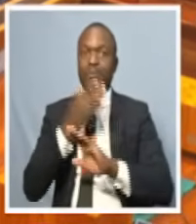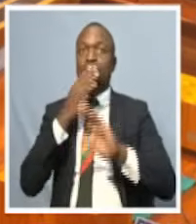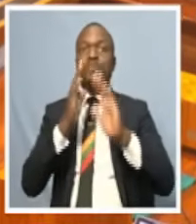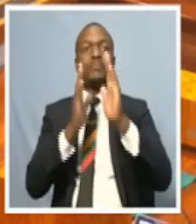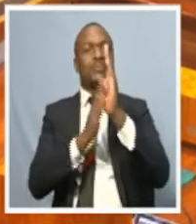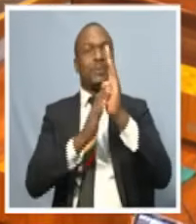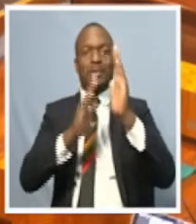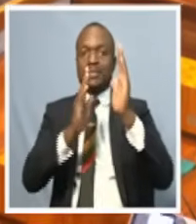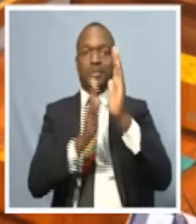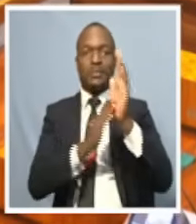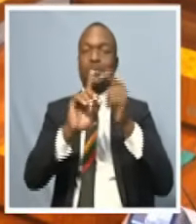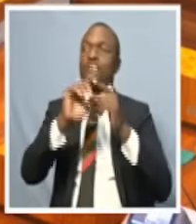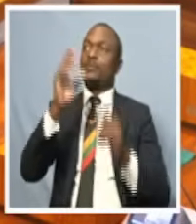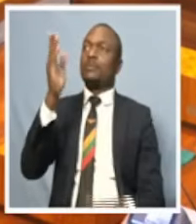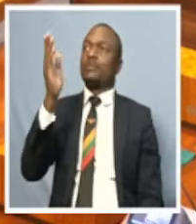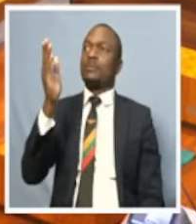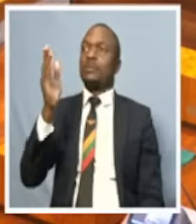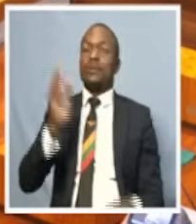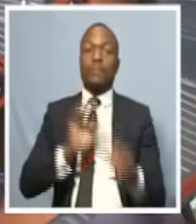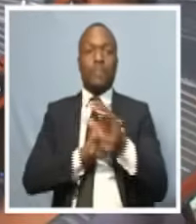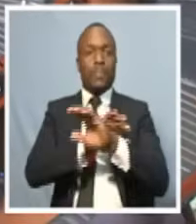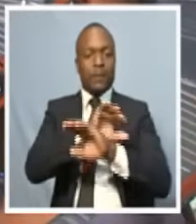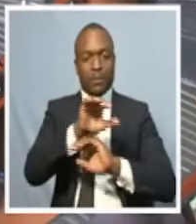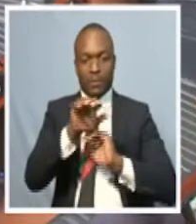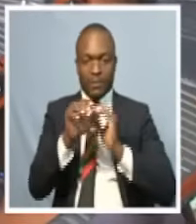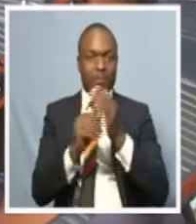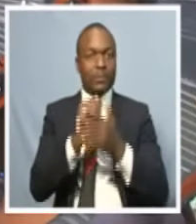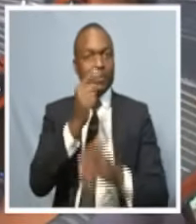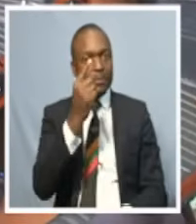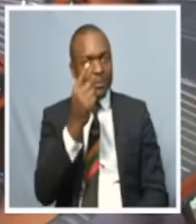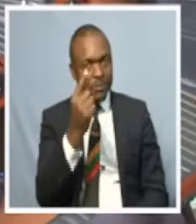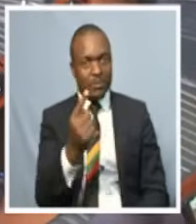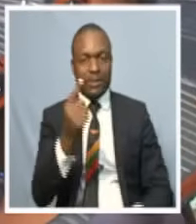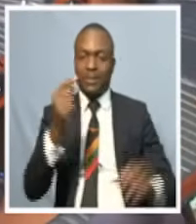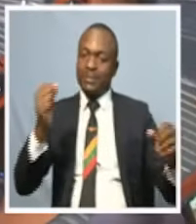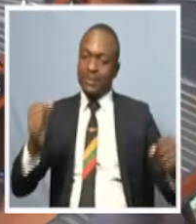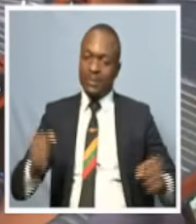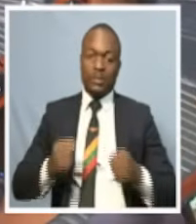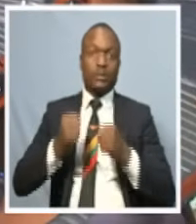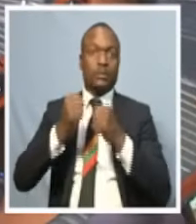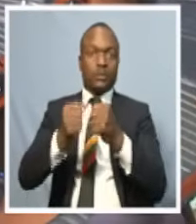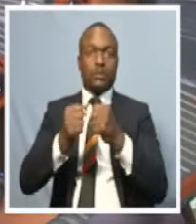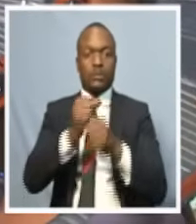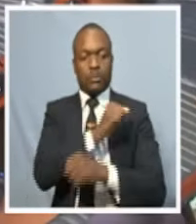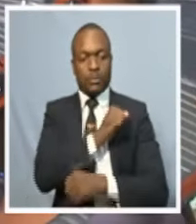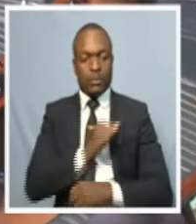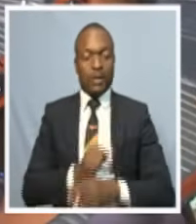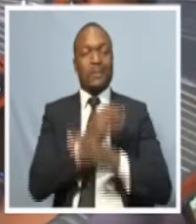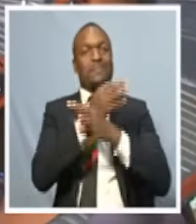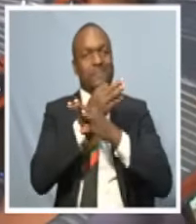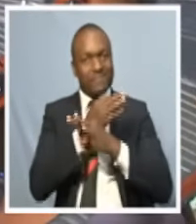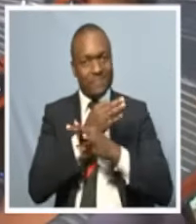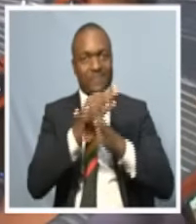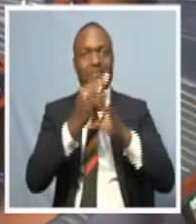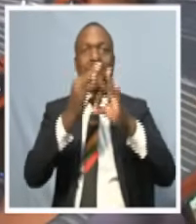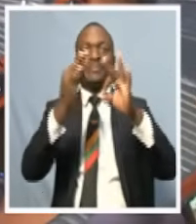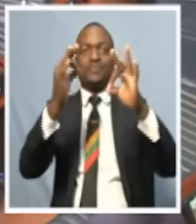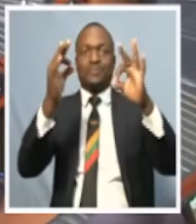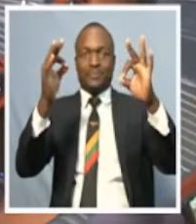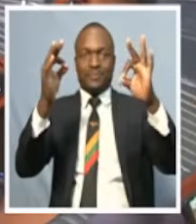Zambia, praise to thee, oh, one, strong